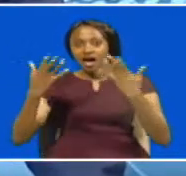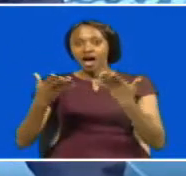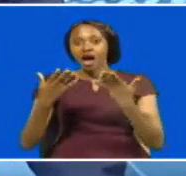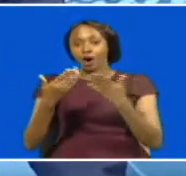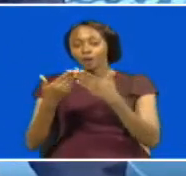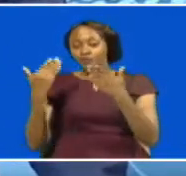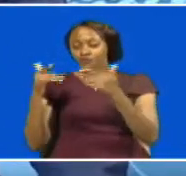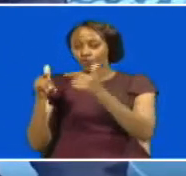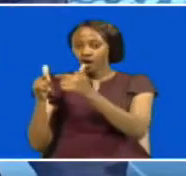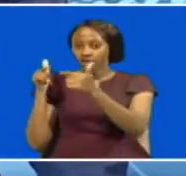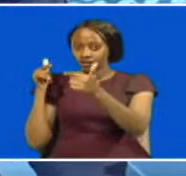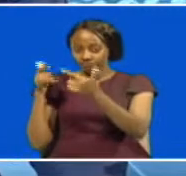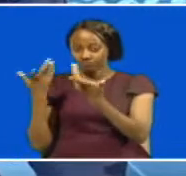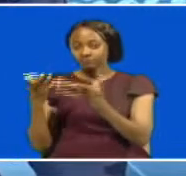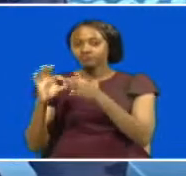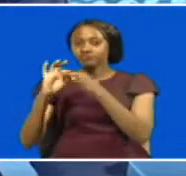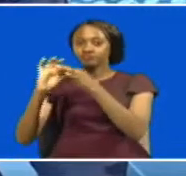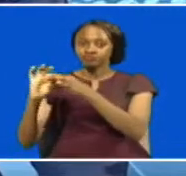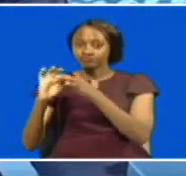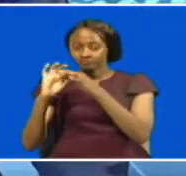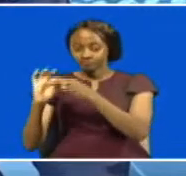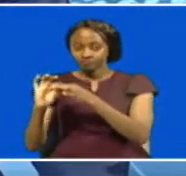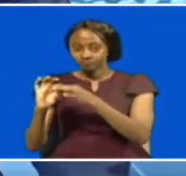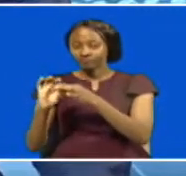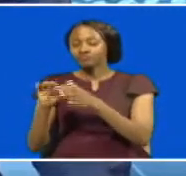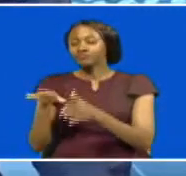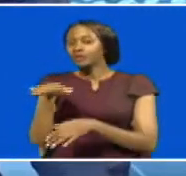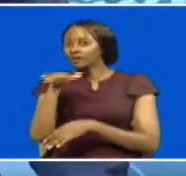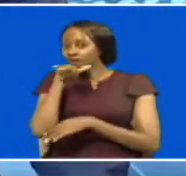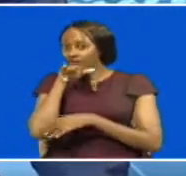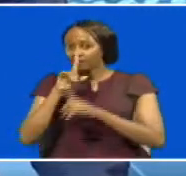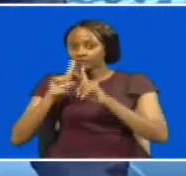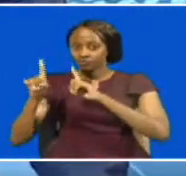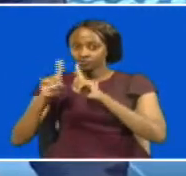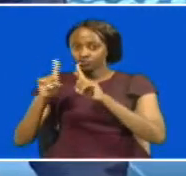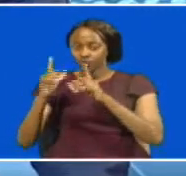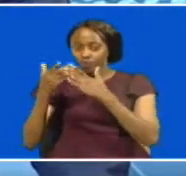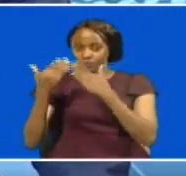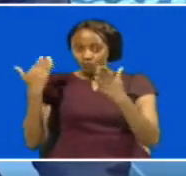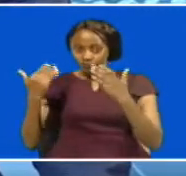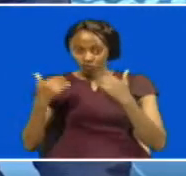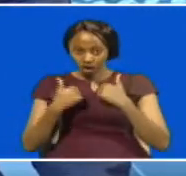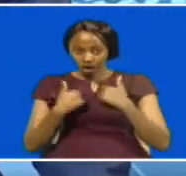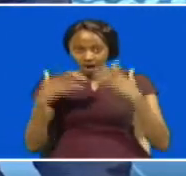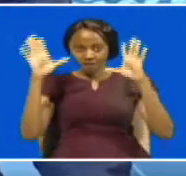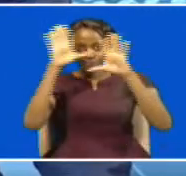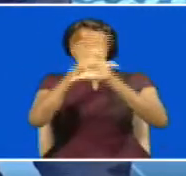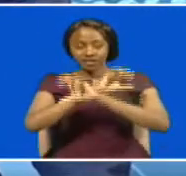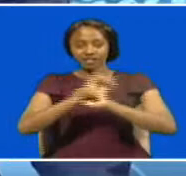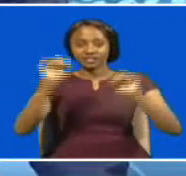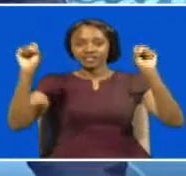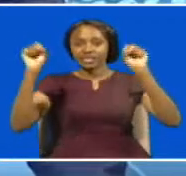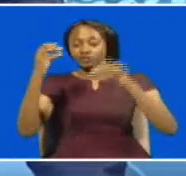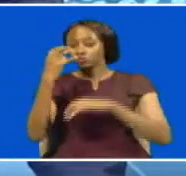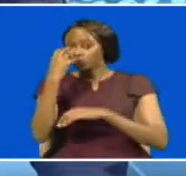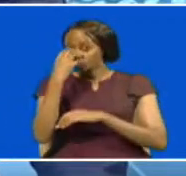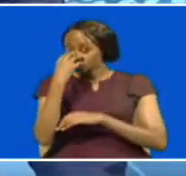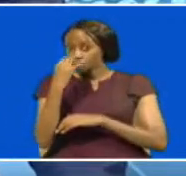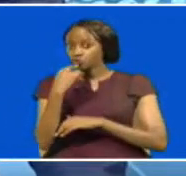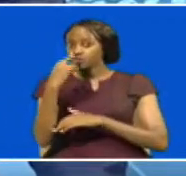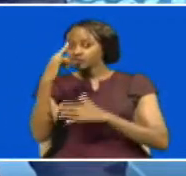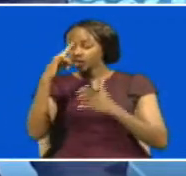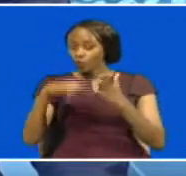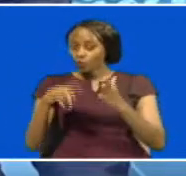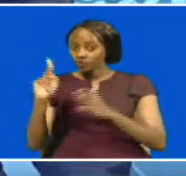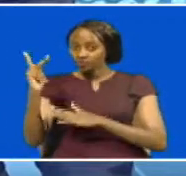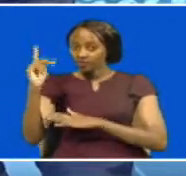the Azimio La Umoja One Kenya party leader, Raila Odinga. Already, President William Ruto has tasked his Kenya